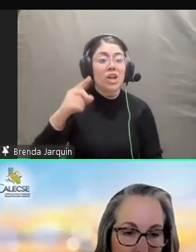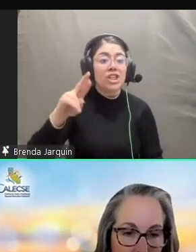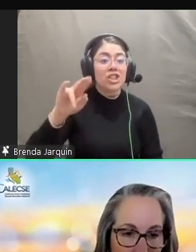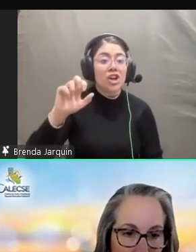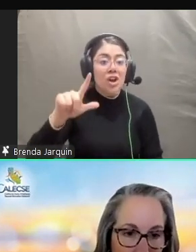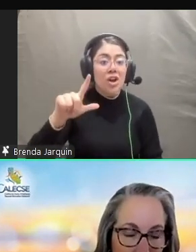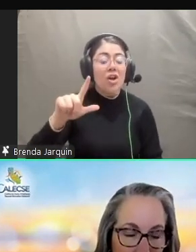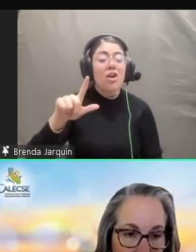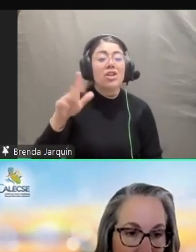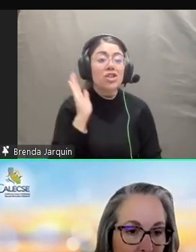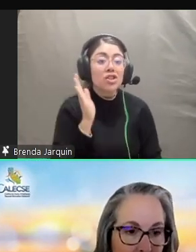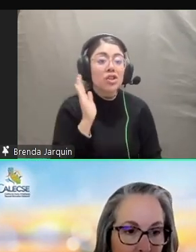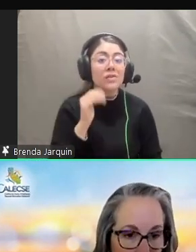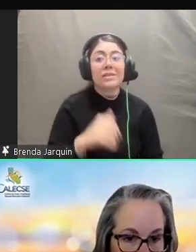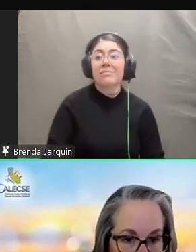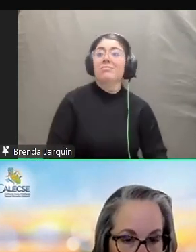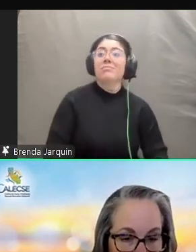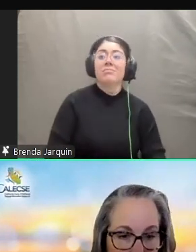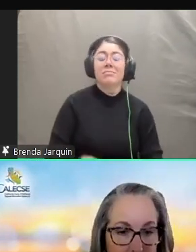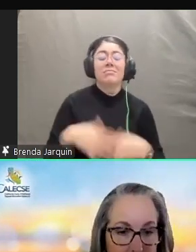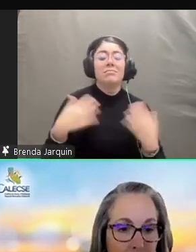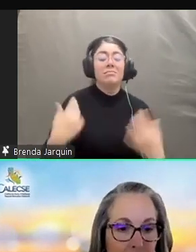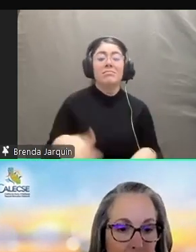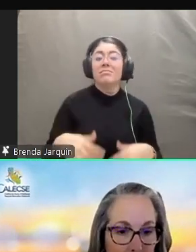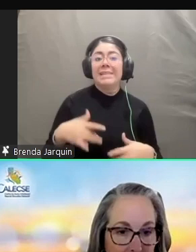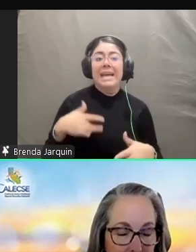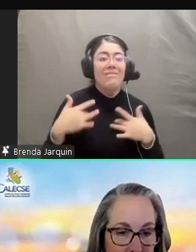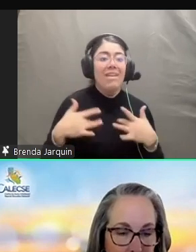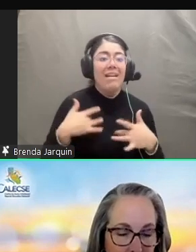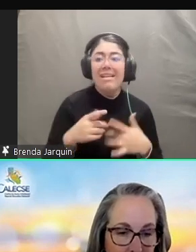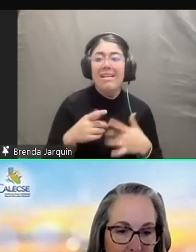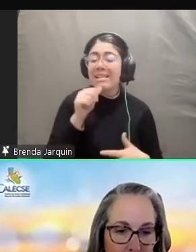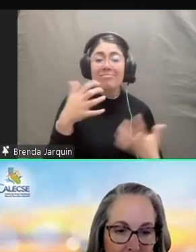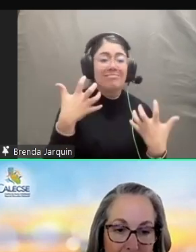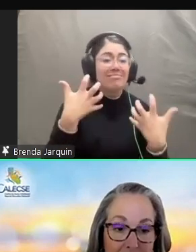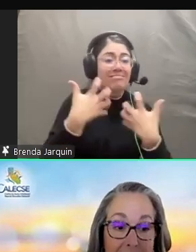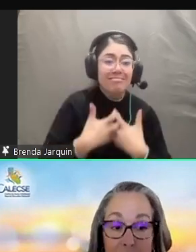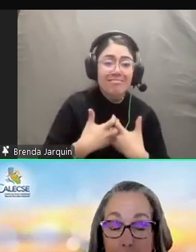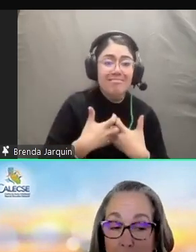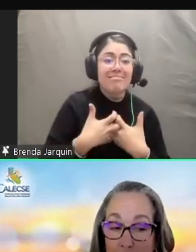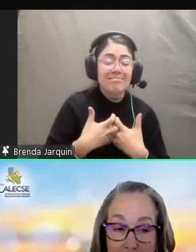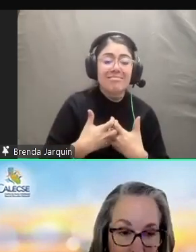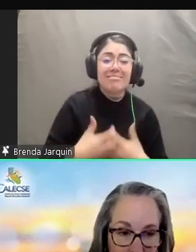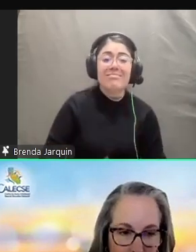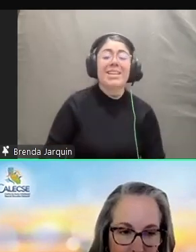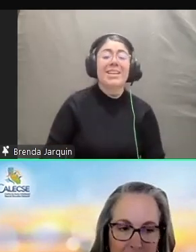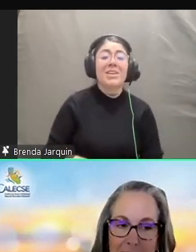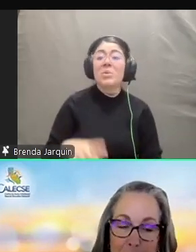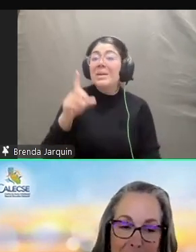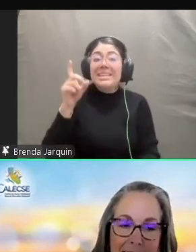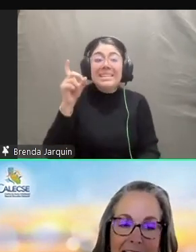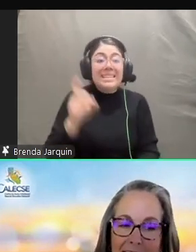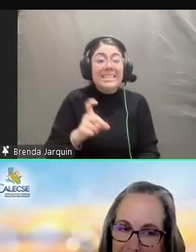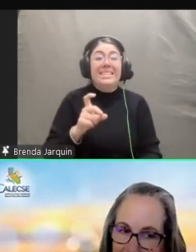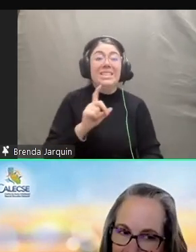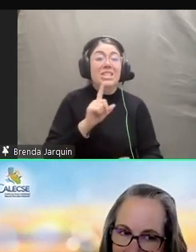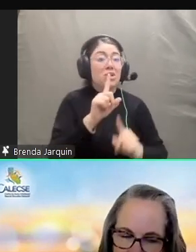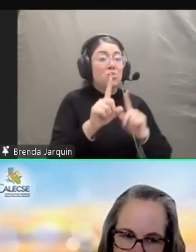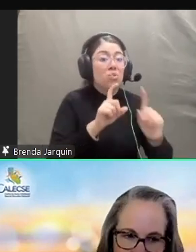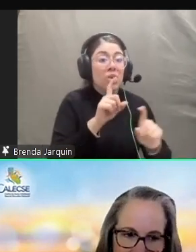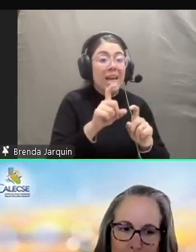time. And it just wasn't working. We did need to request from what was the SEEDS project before. It was a little bit